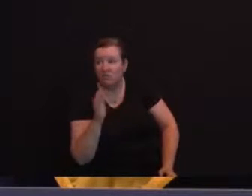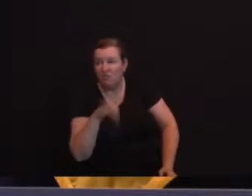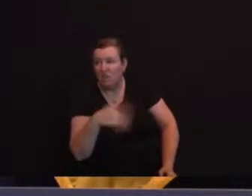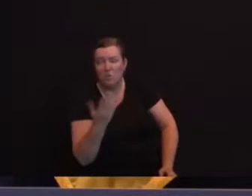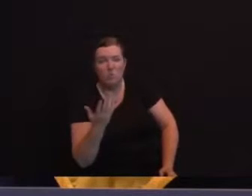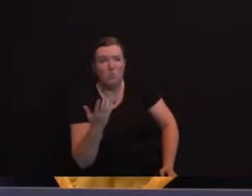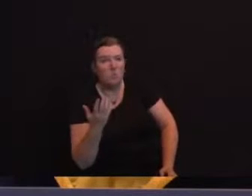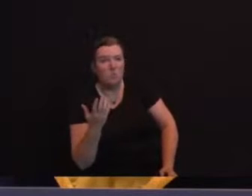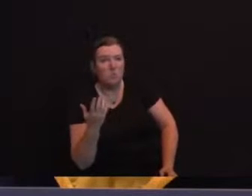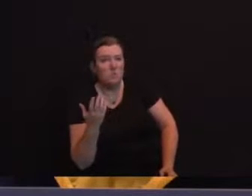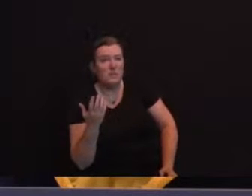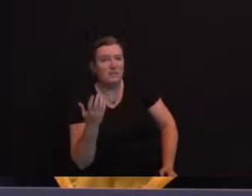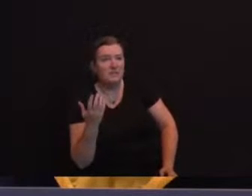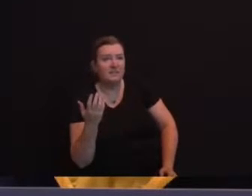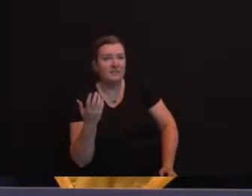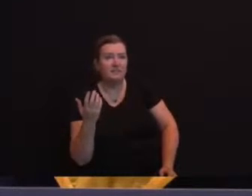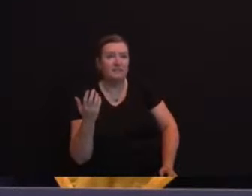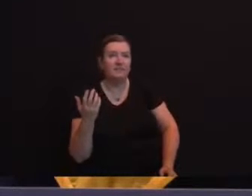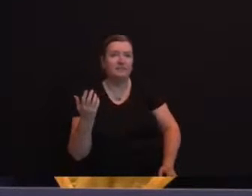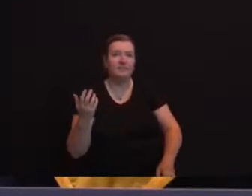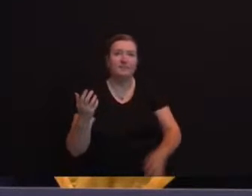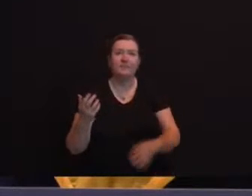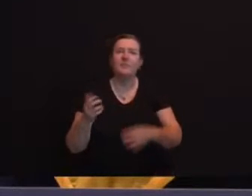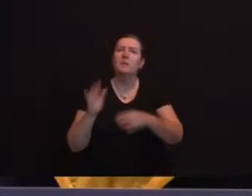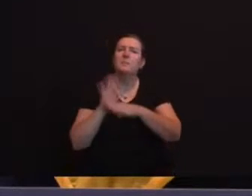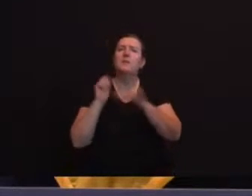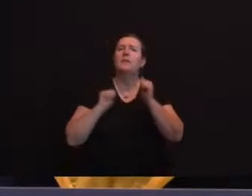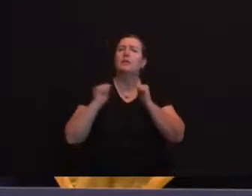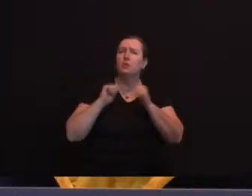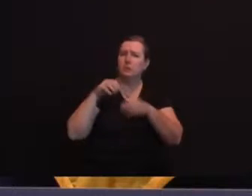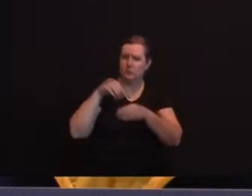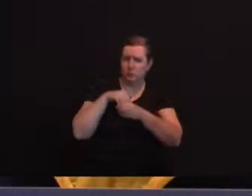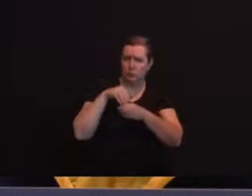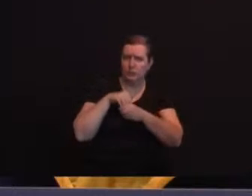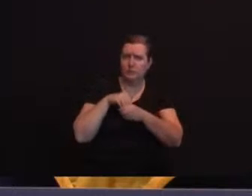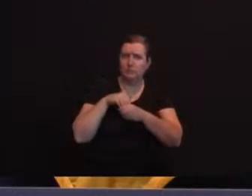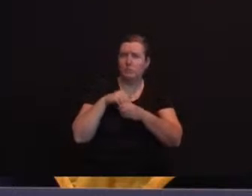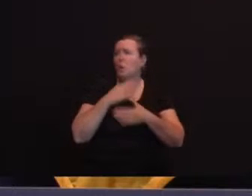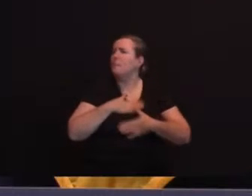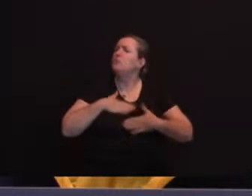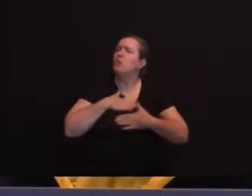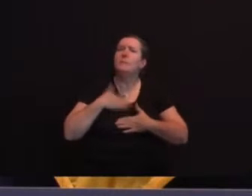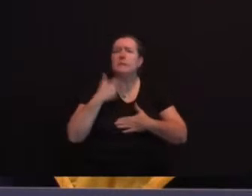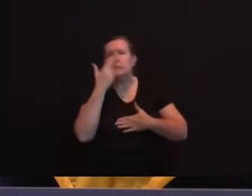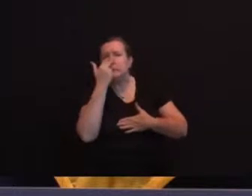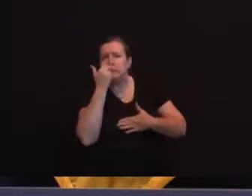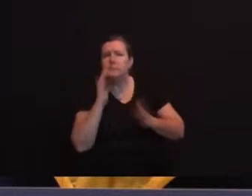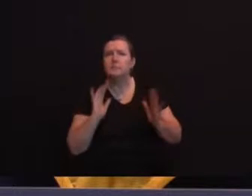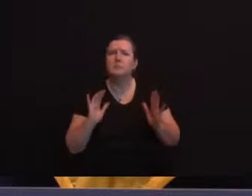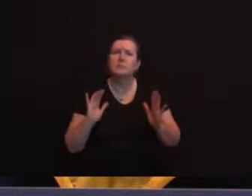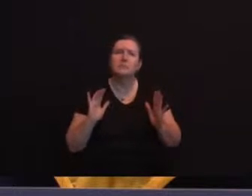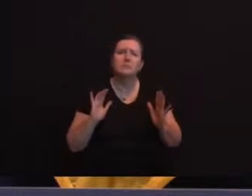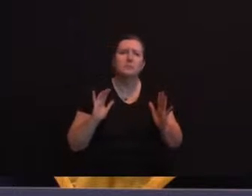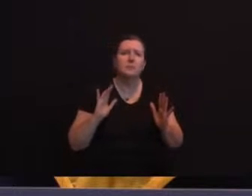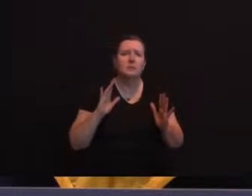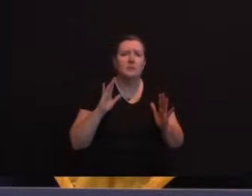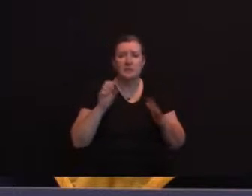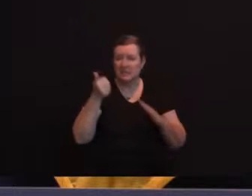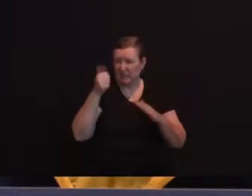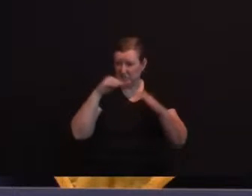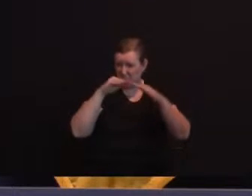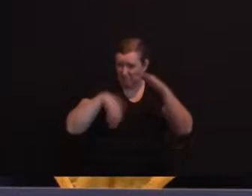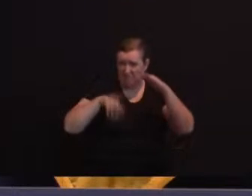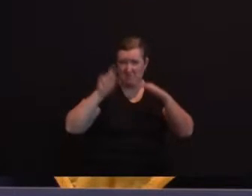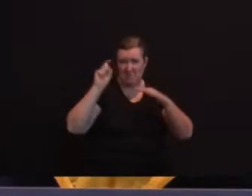about movie theaters and indoor amusement venues? Are they affected 10 or less indoors or not?